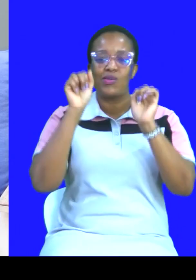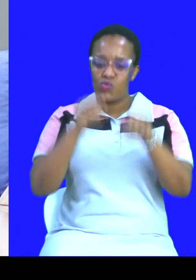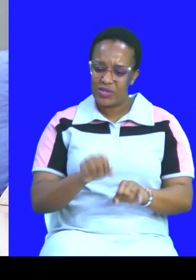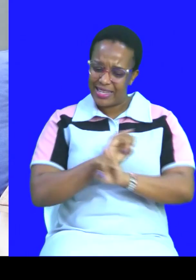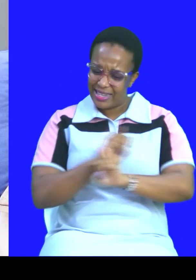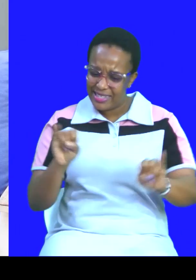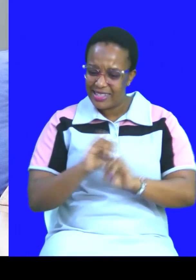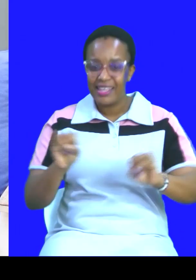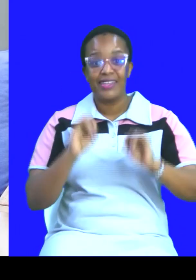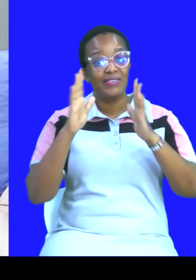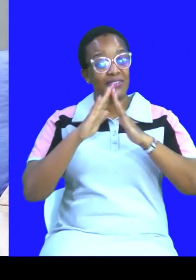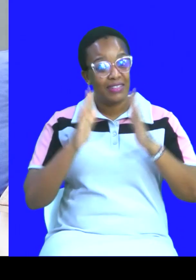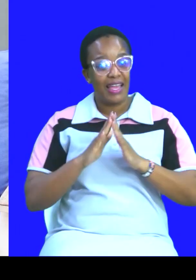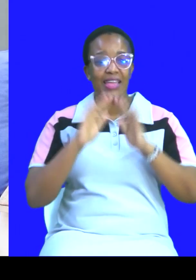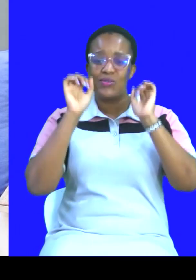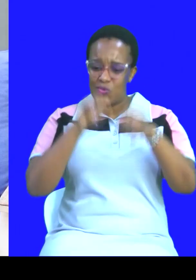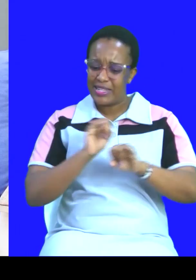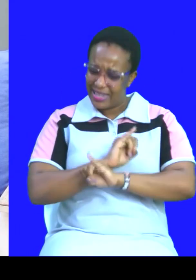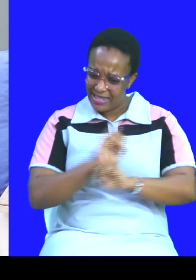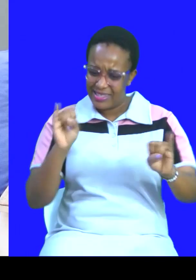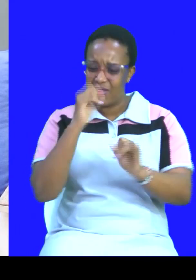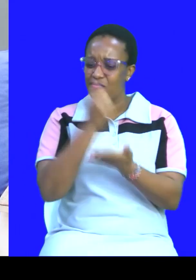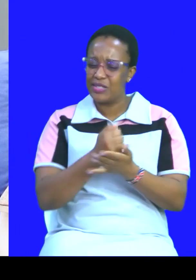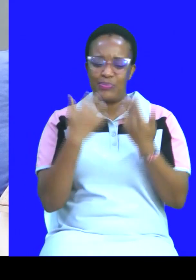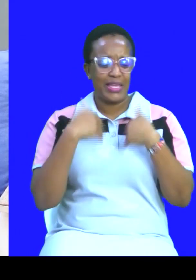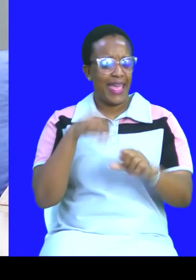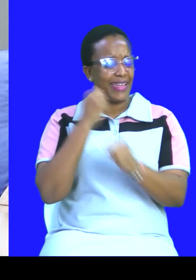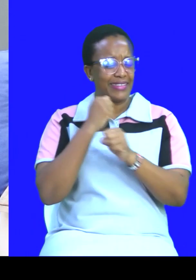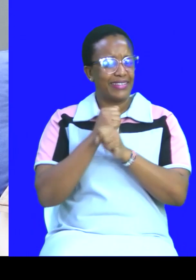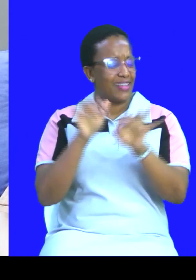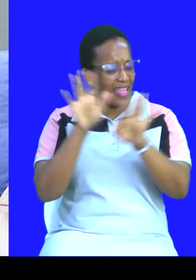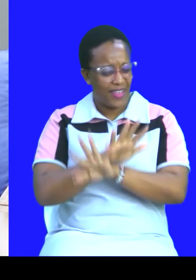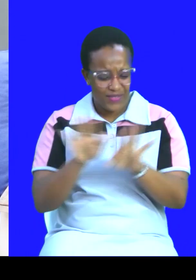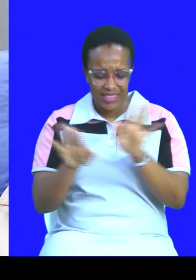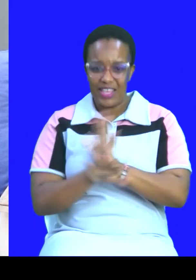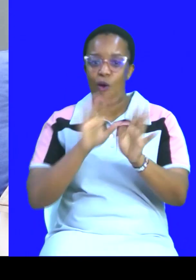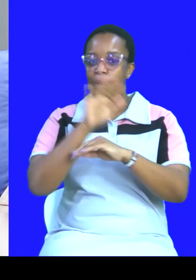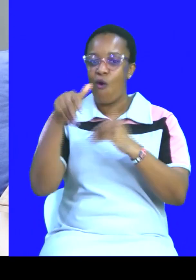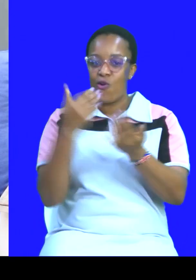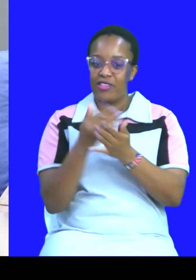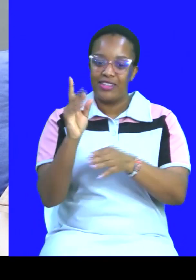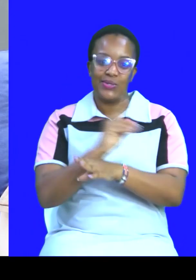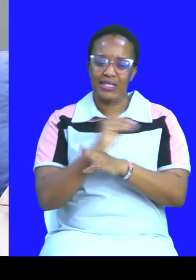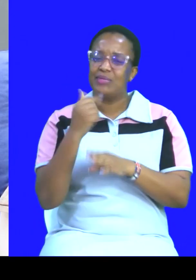toilet, to clean the office. Yeah, I used to do all those duties.